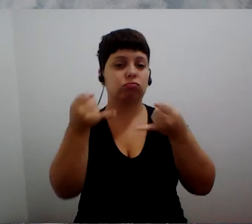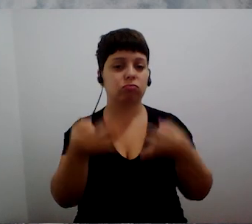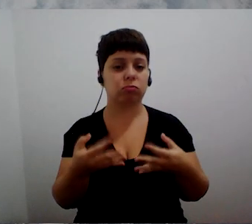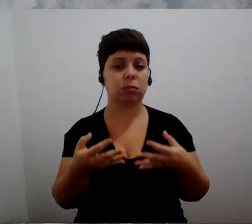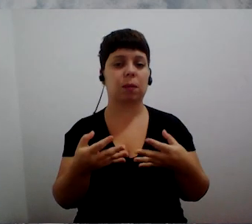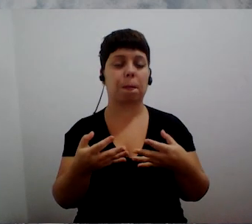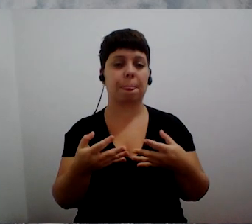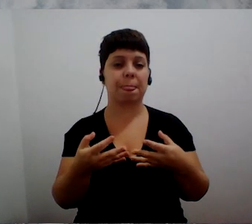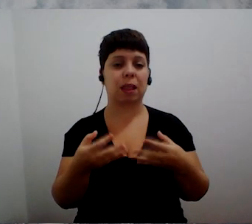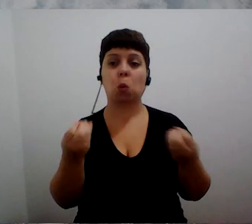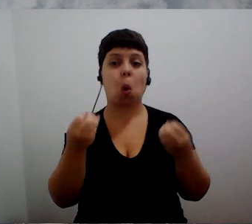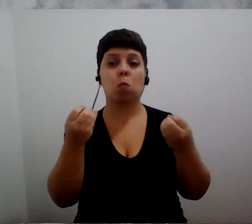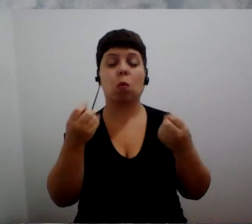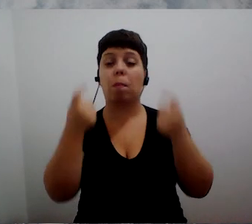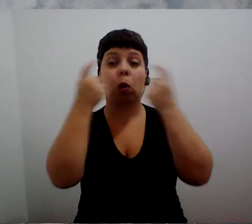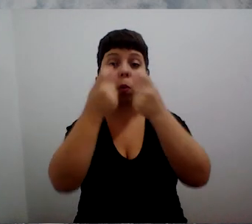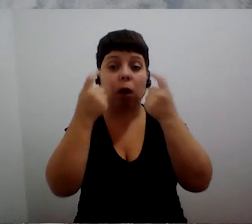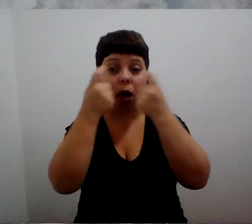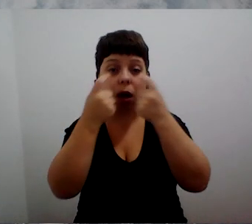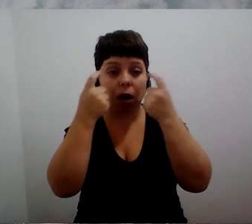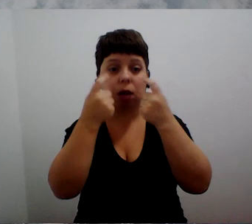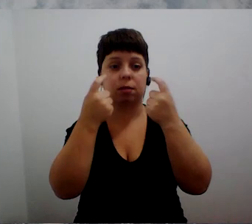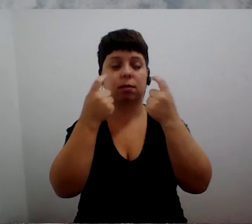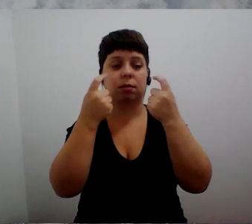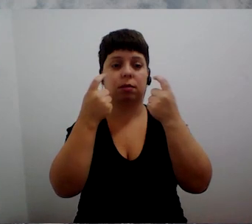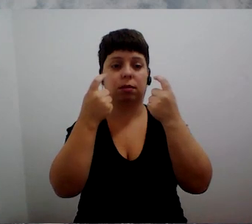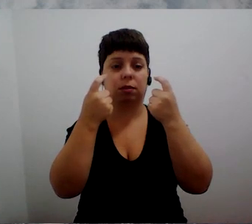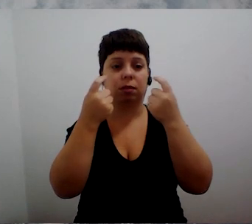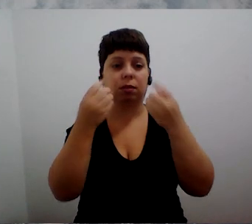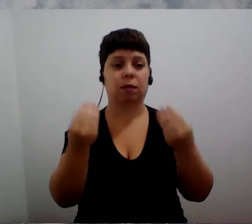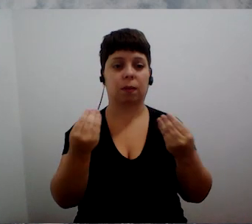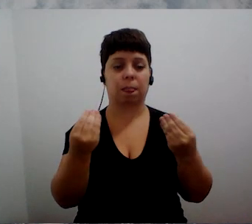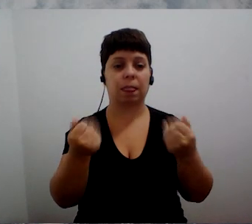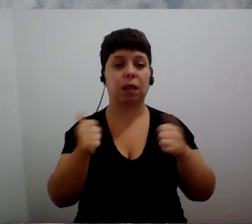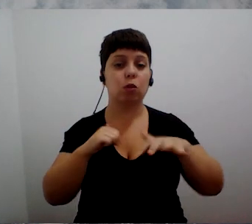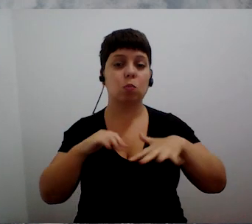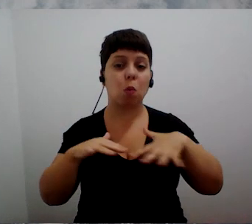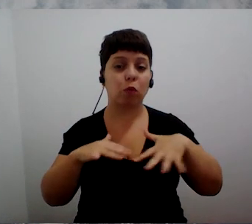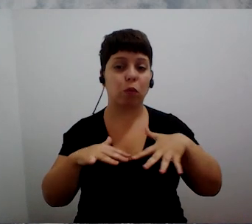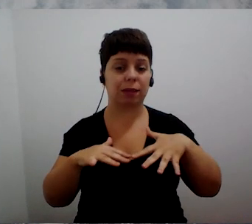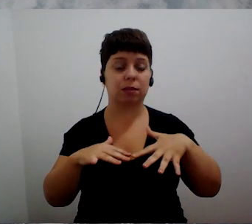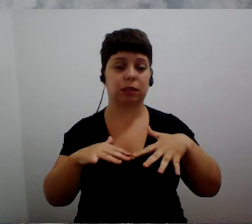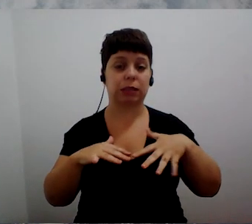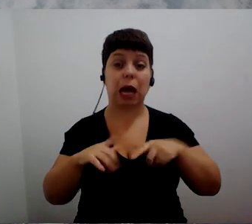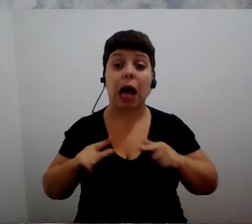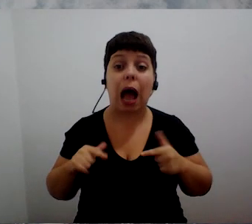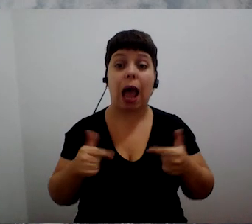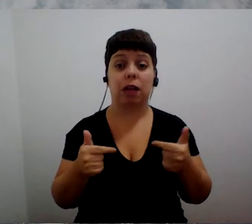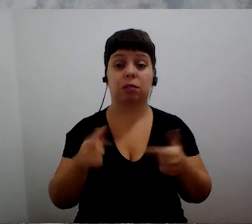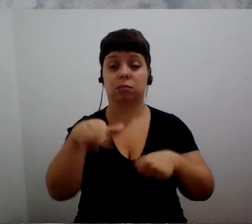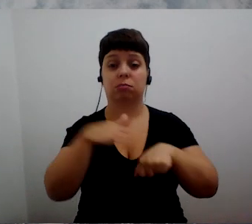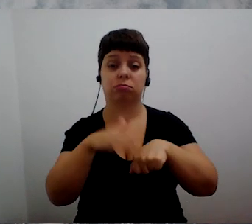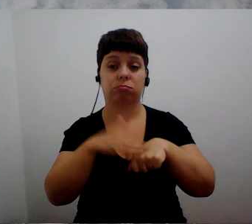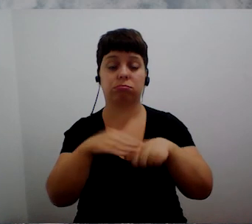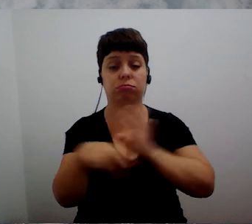that we can share the worries, the preoccupation,